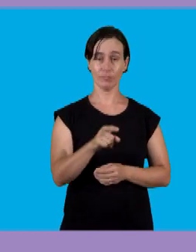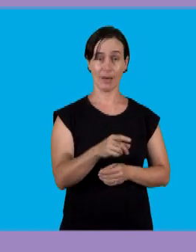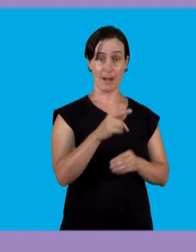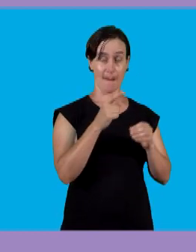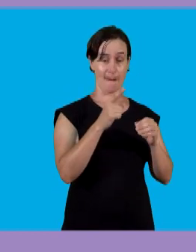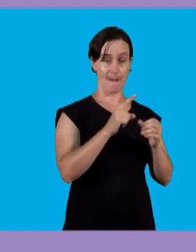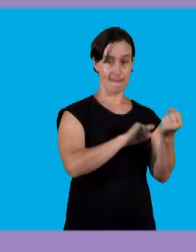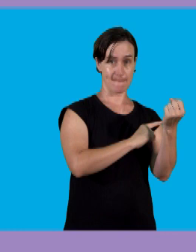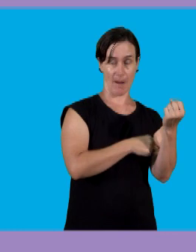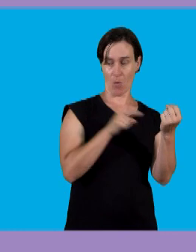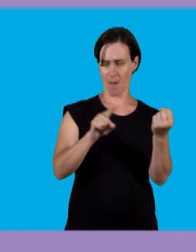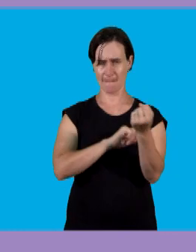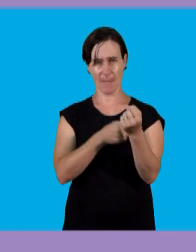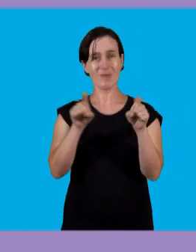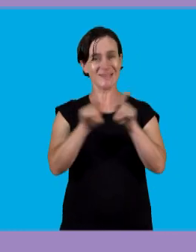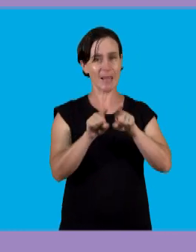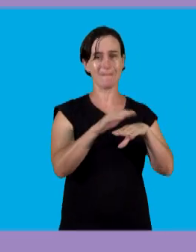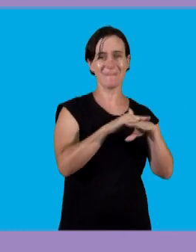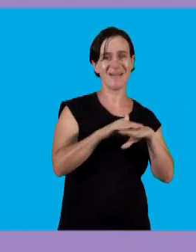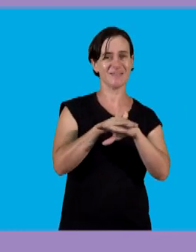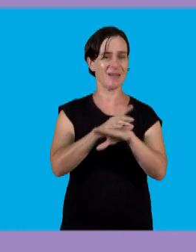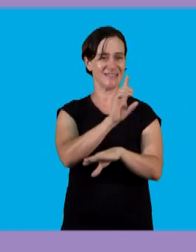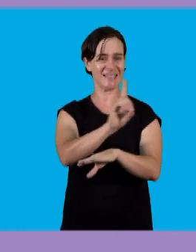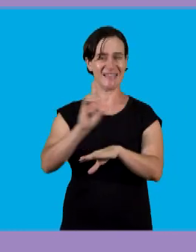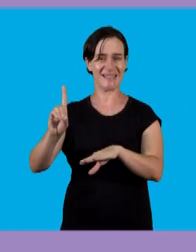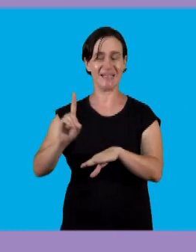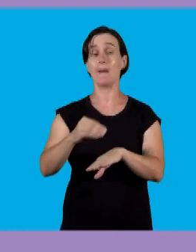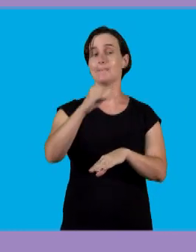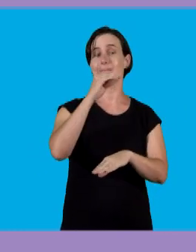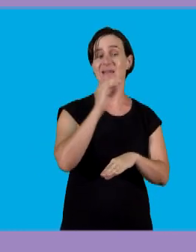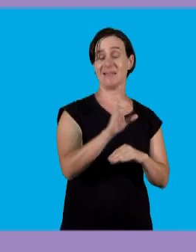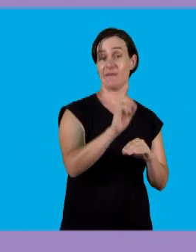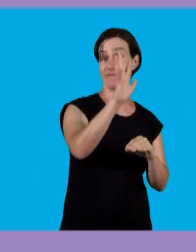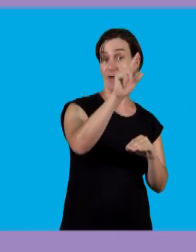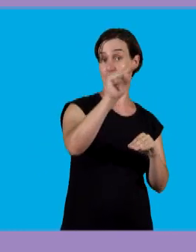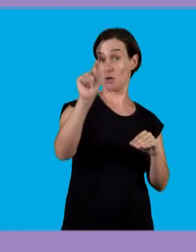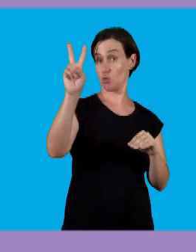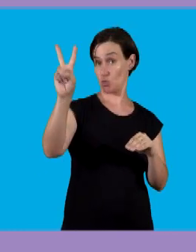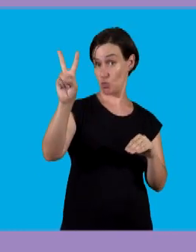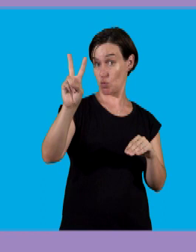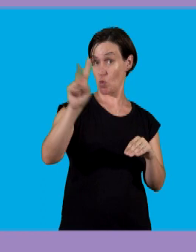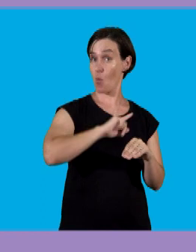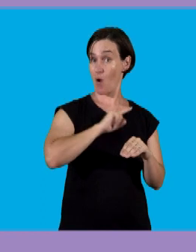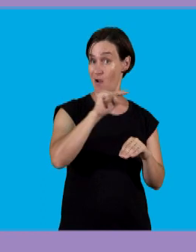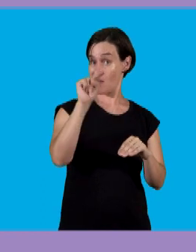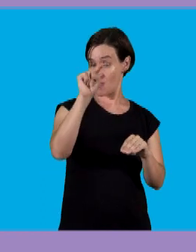base, we are going to subtract the exponents. So 5 minus 2 is going to be our 3. Then we are